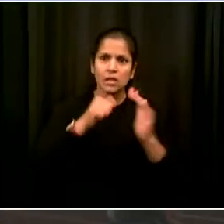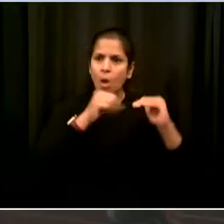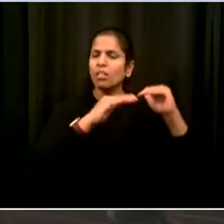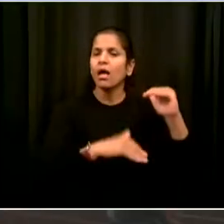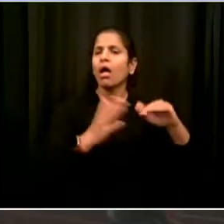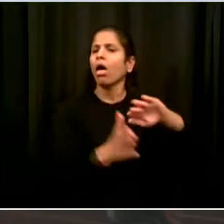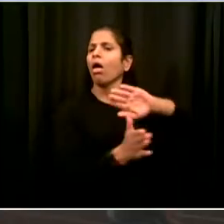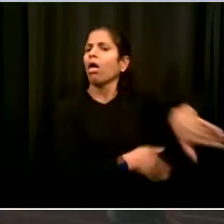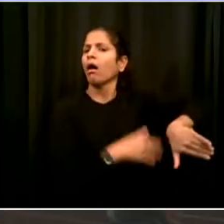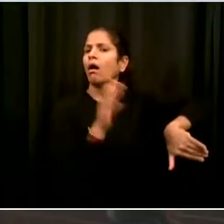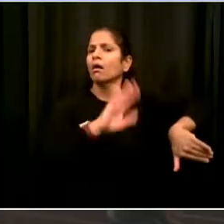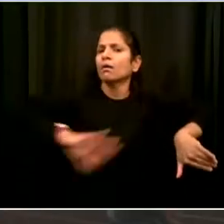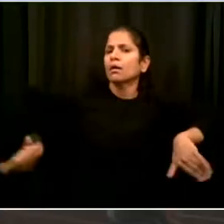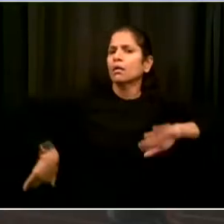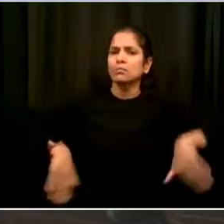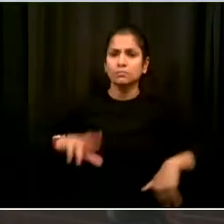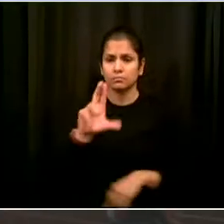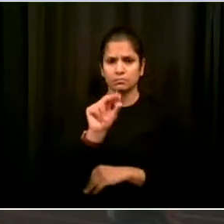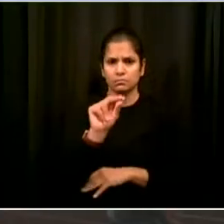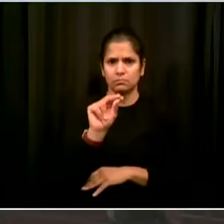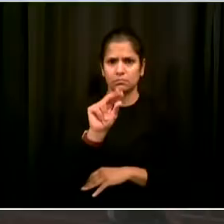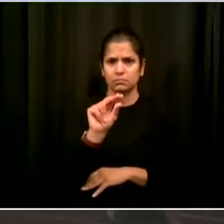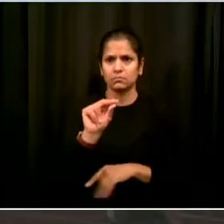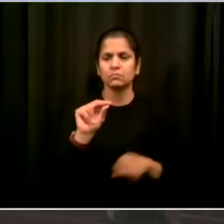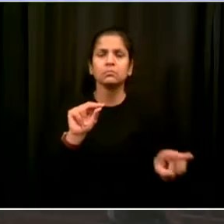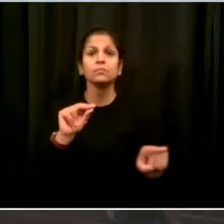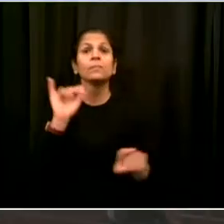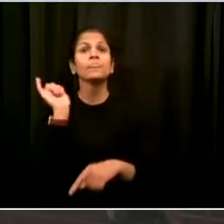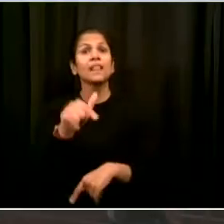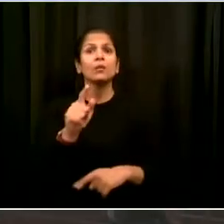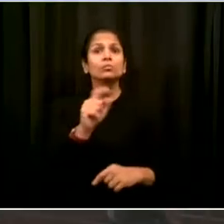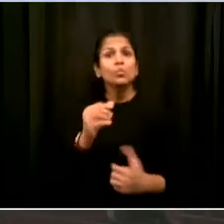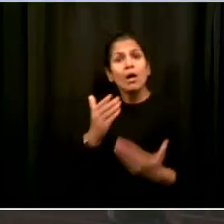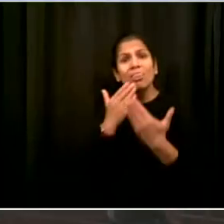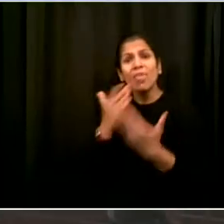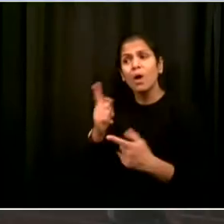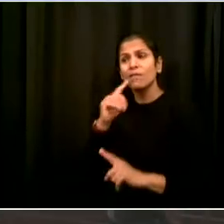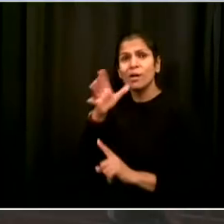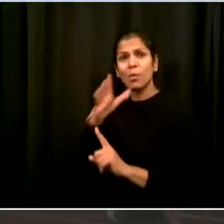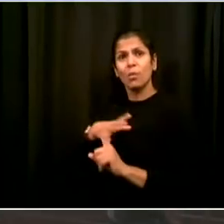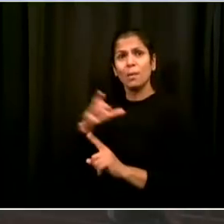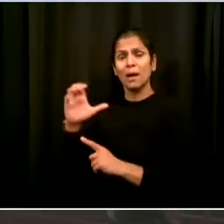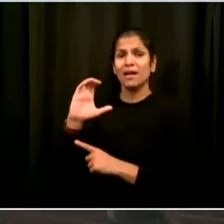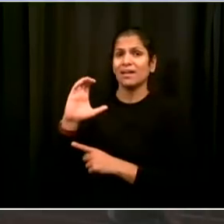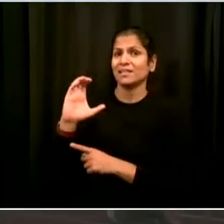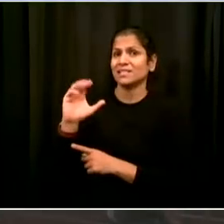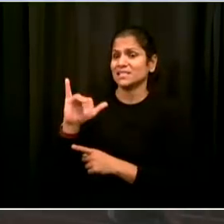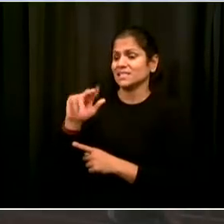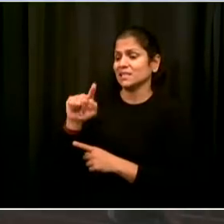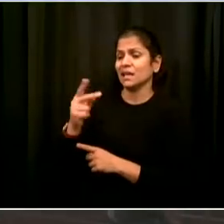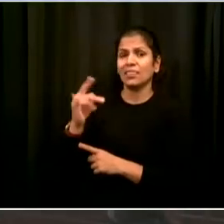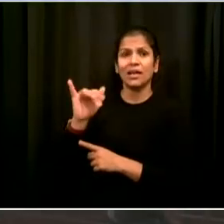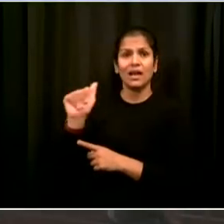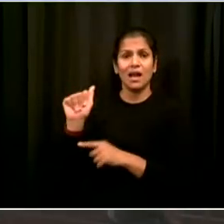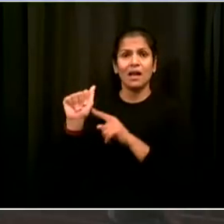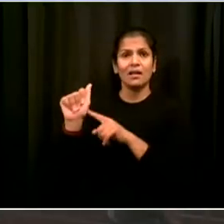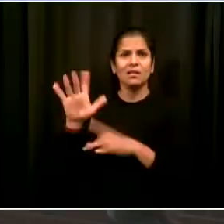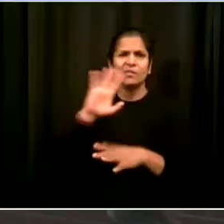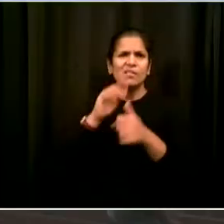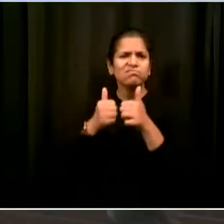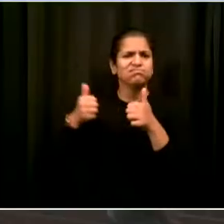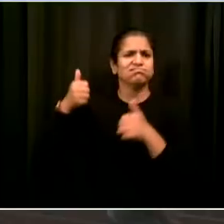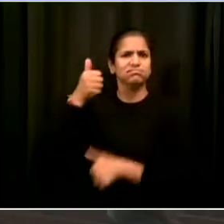everyone who's been a part of this, because this is about government changing from within to serve every community in need.